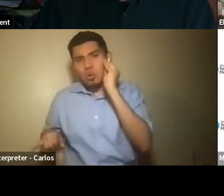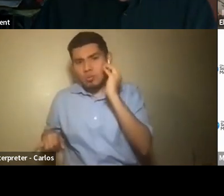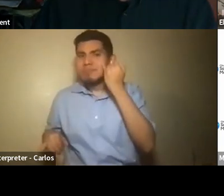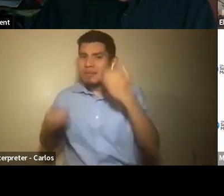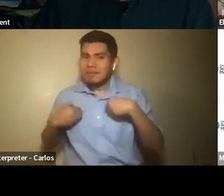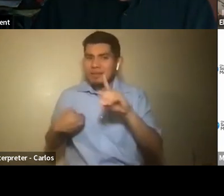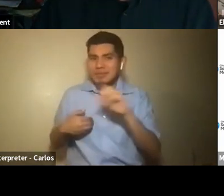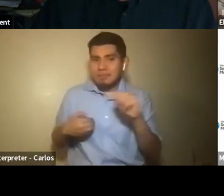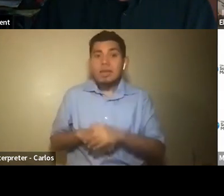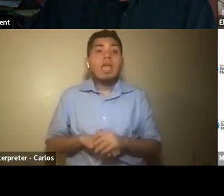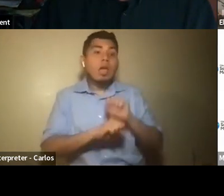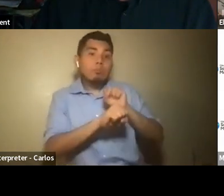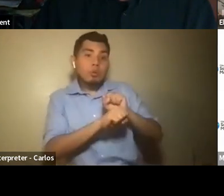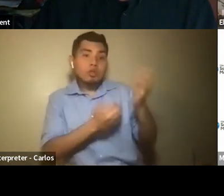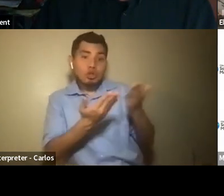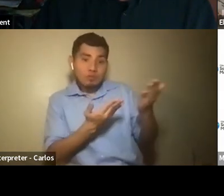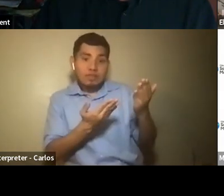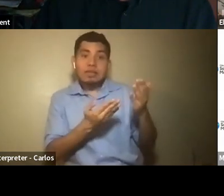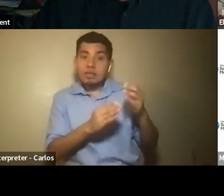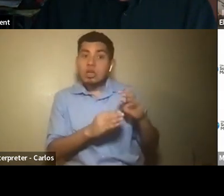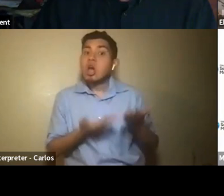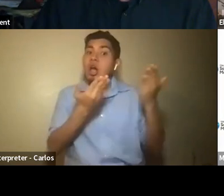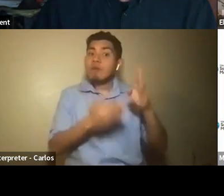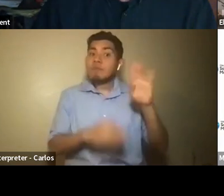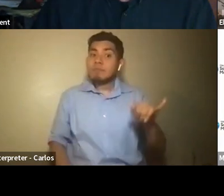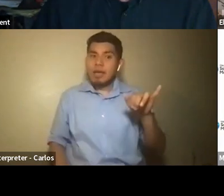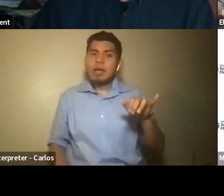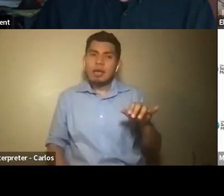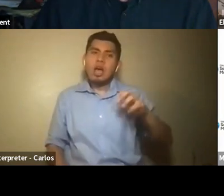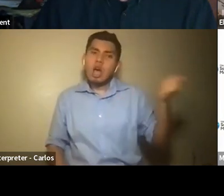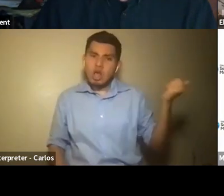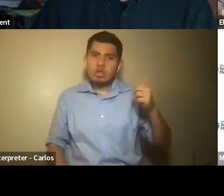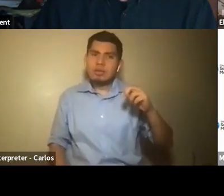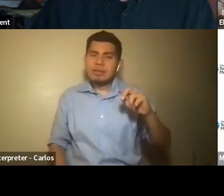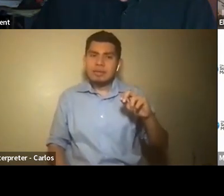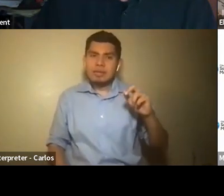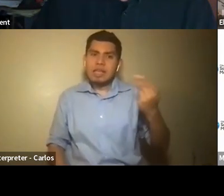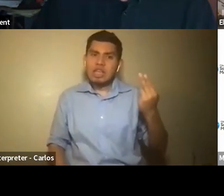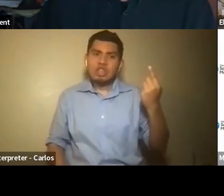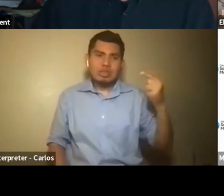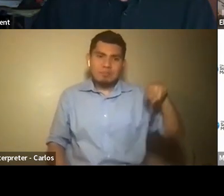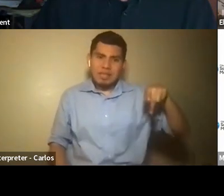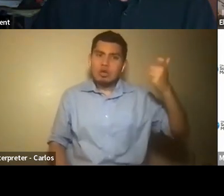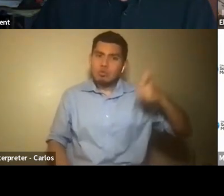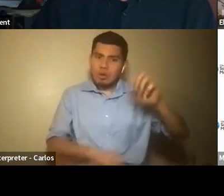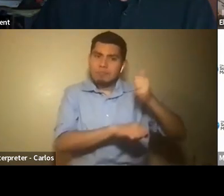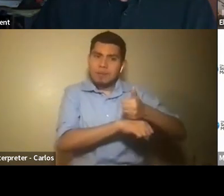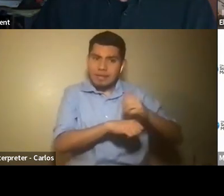Employment services offered by Chrysalis, also an HSGP grantee. The Santa Monica Retention